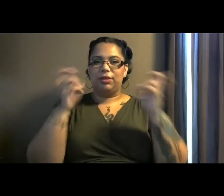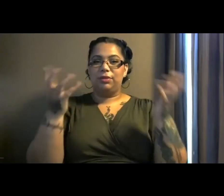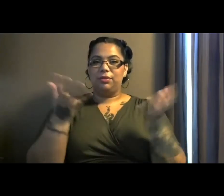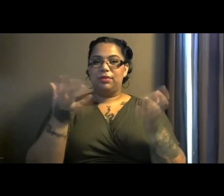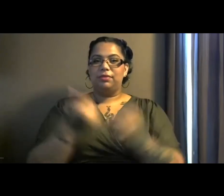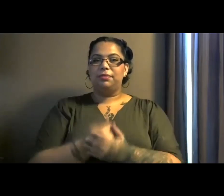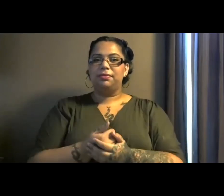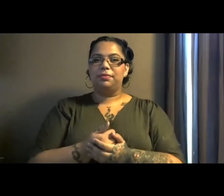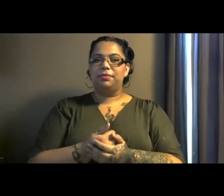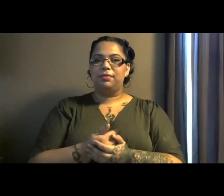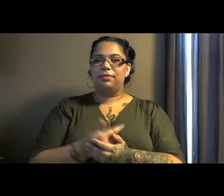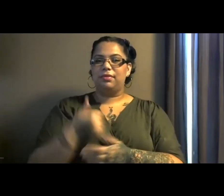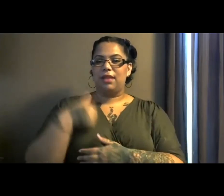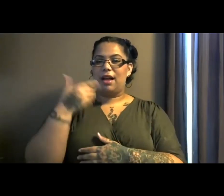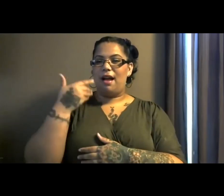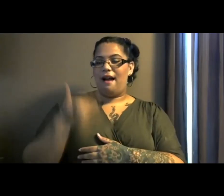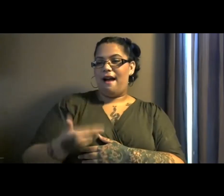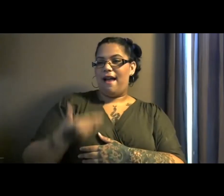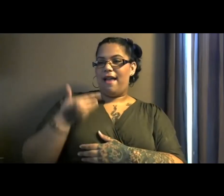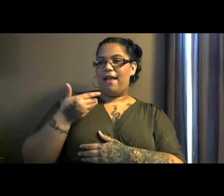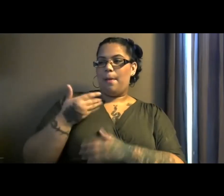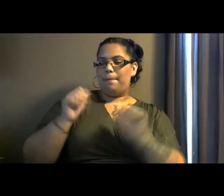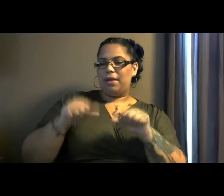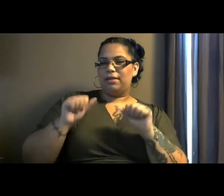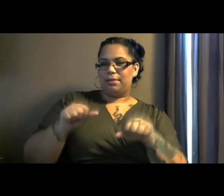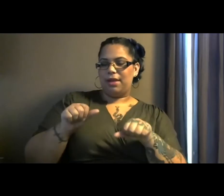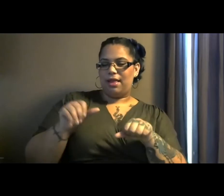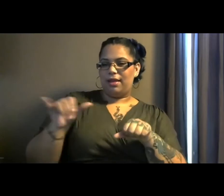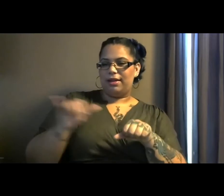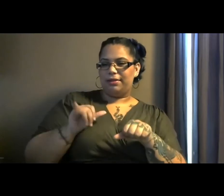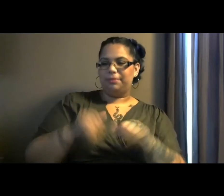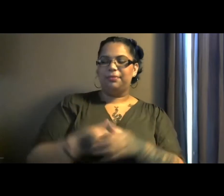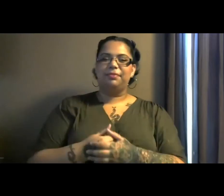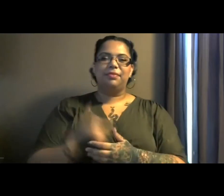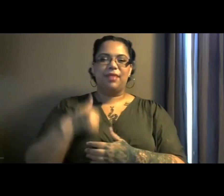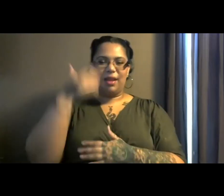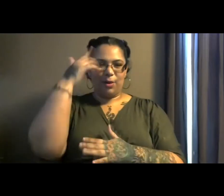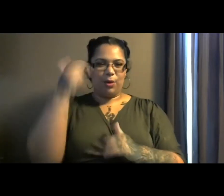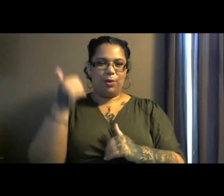Am Possibility. I hope you enjoy it.